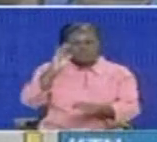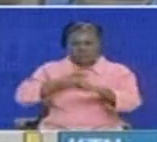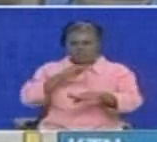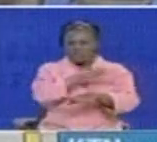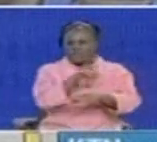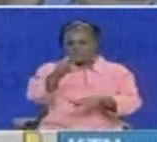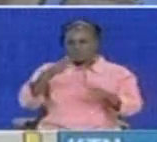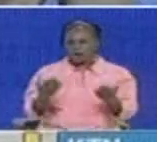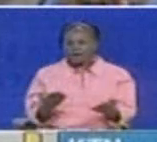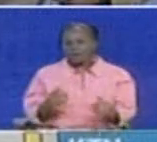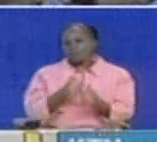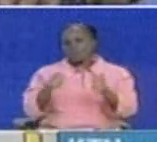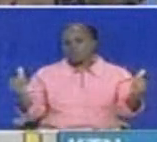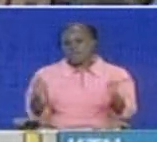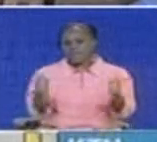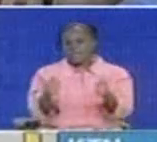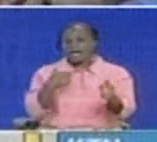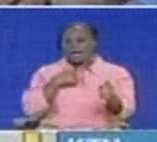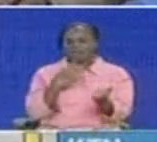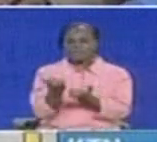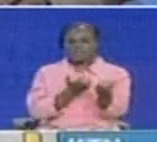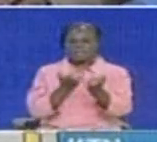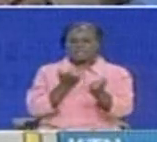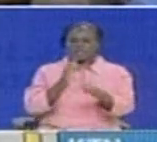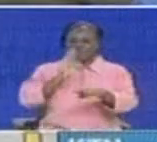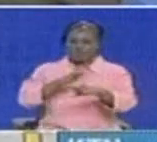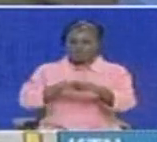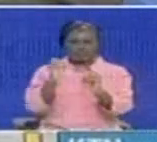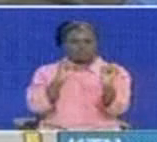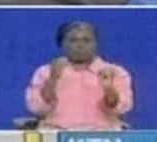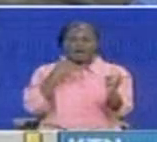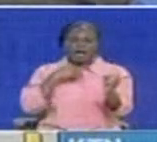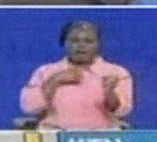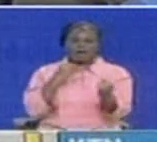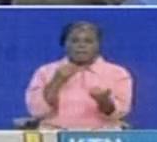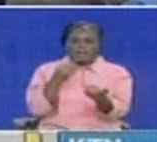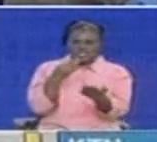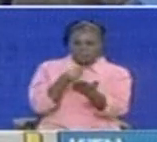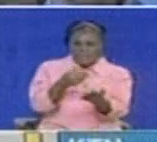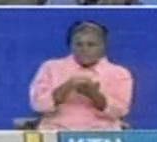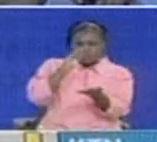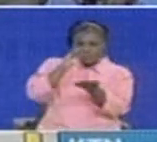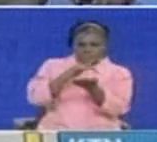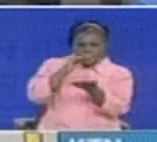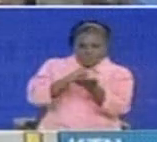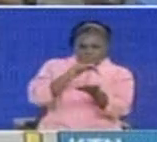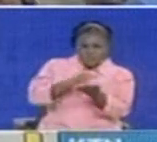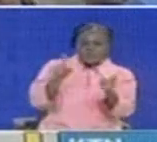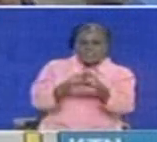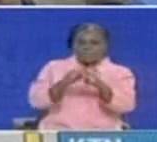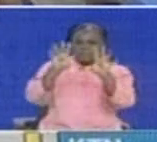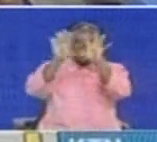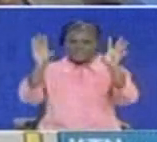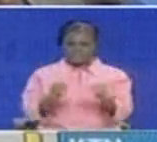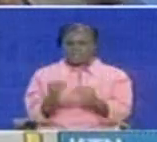How are you doing? Very well, but the business news is not so good because we have a falling shilling in the case of one budget and two supplementary budget